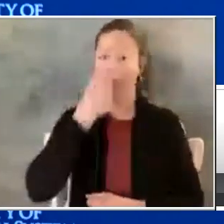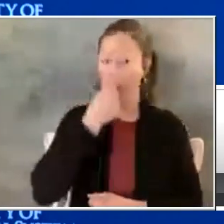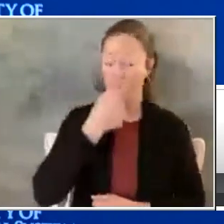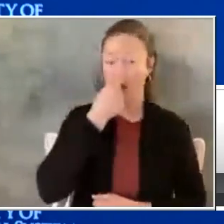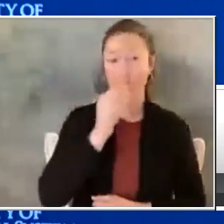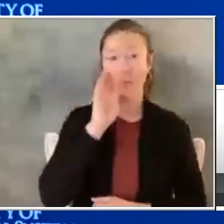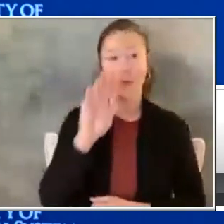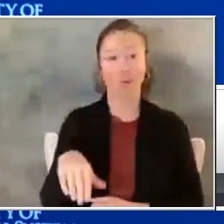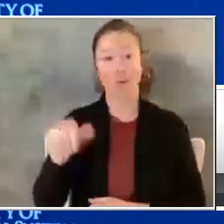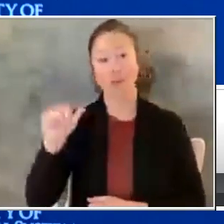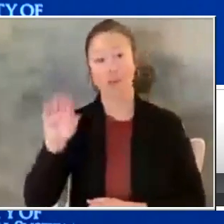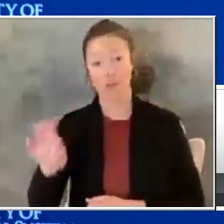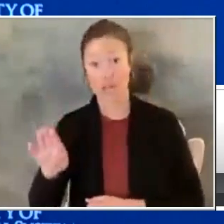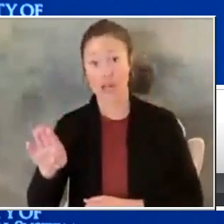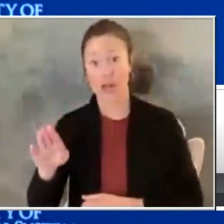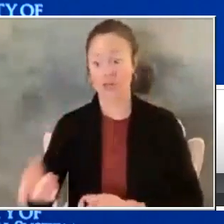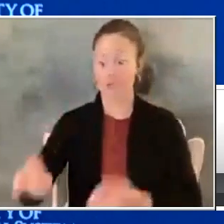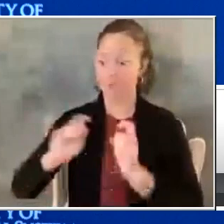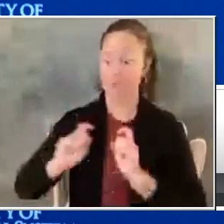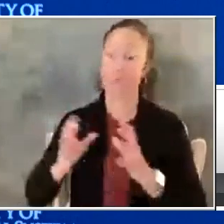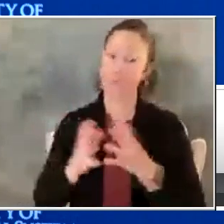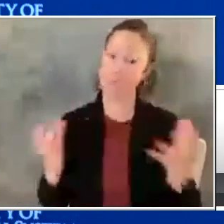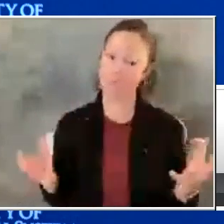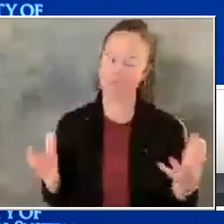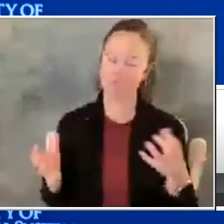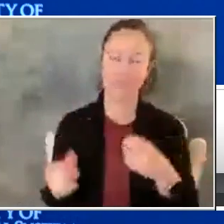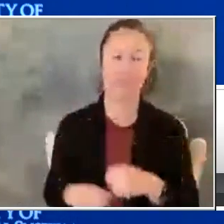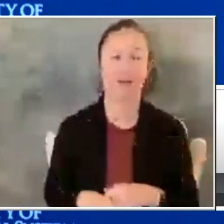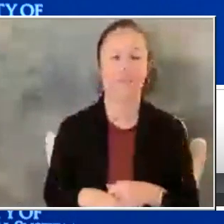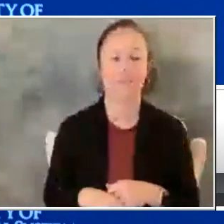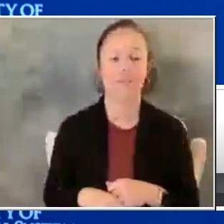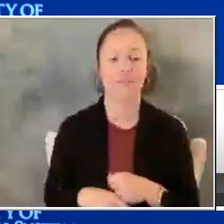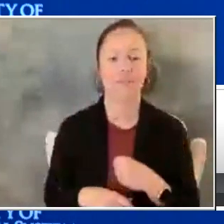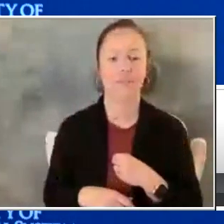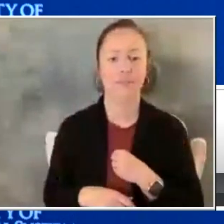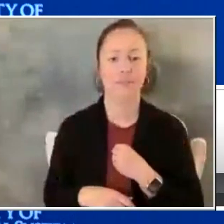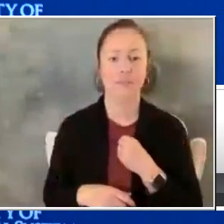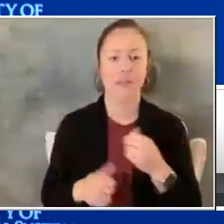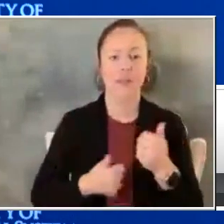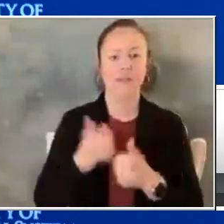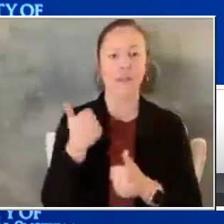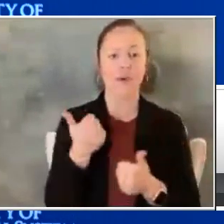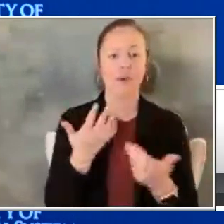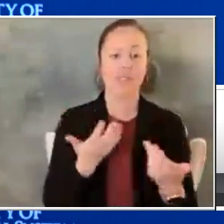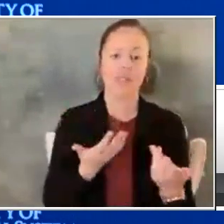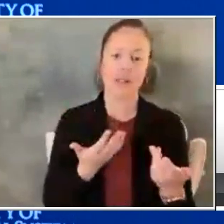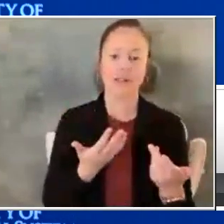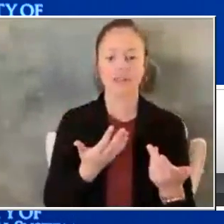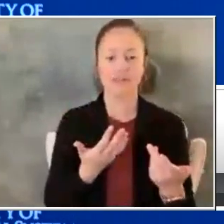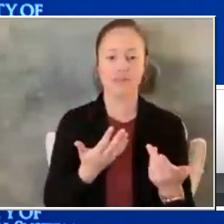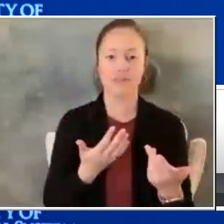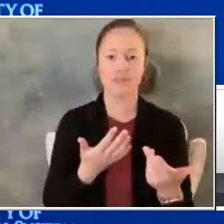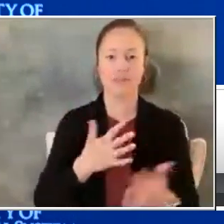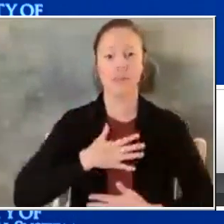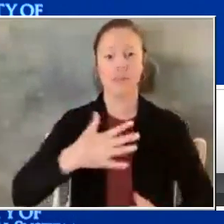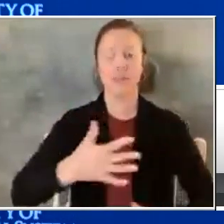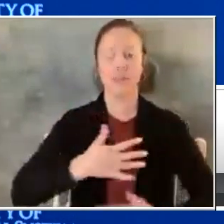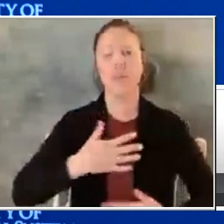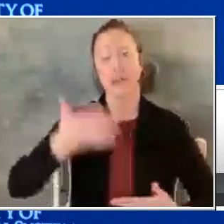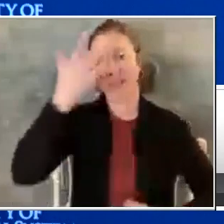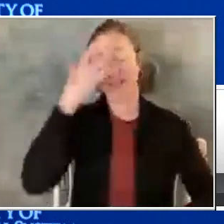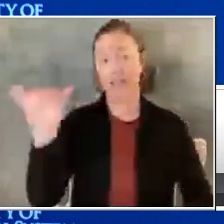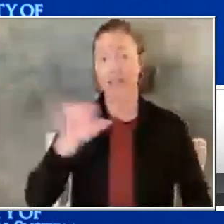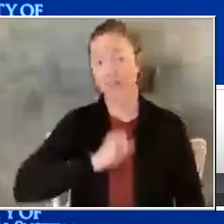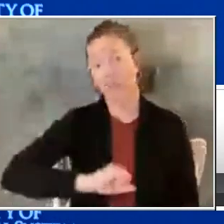are overprescribed. We know that the vast majority of respiratory illnesses like cough and